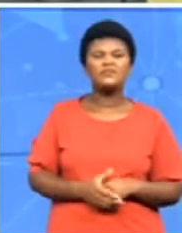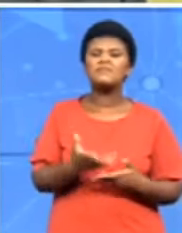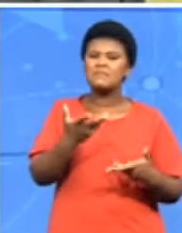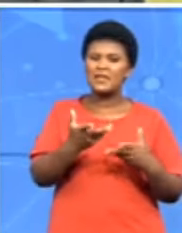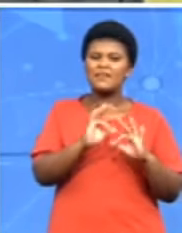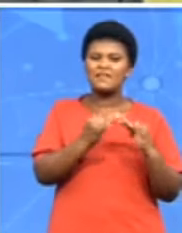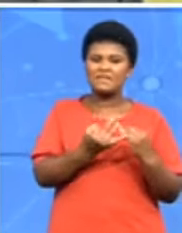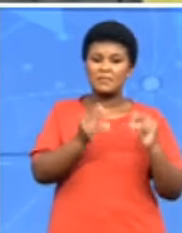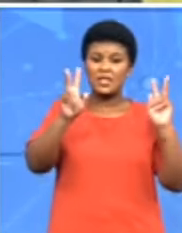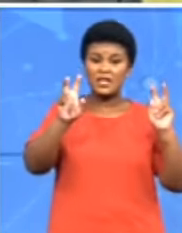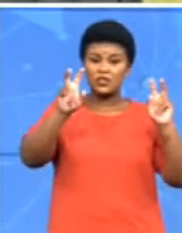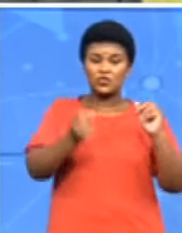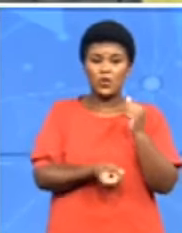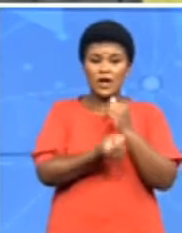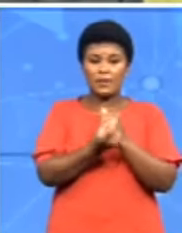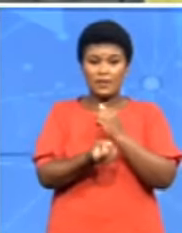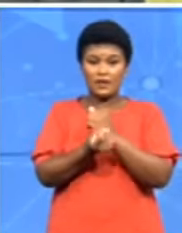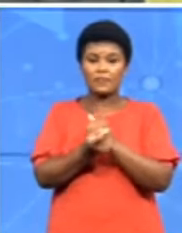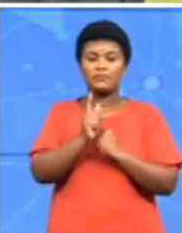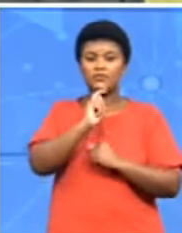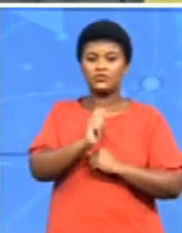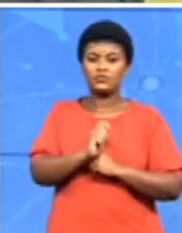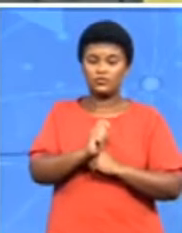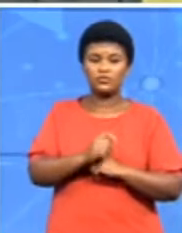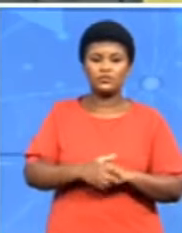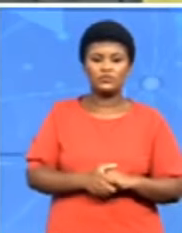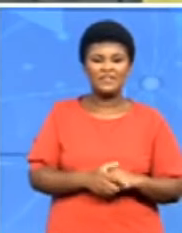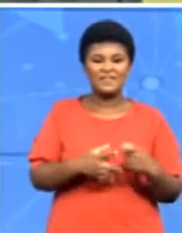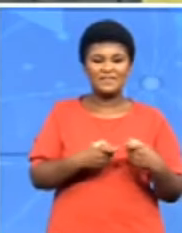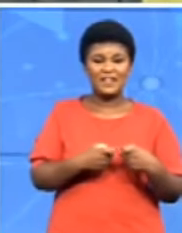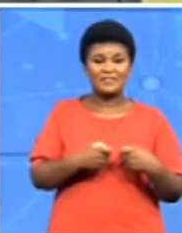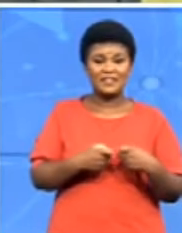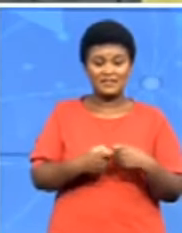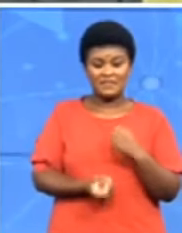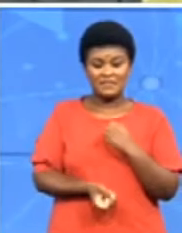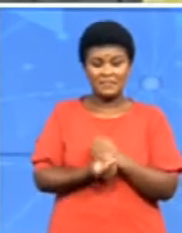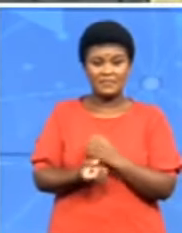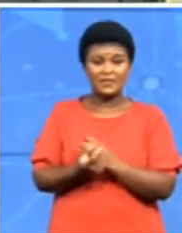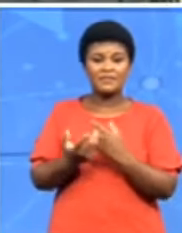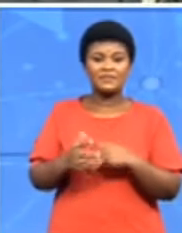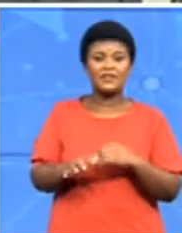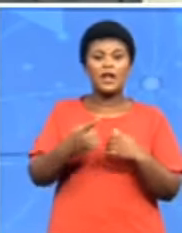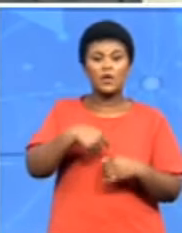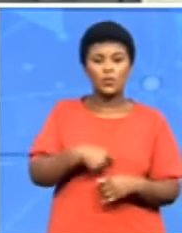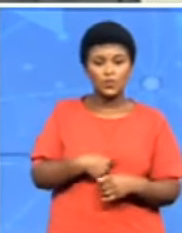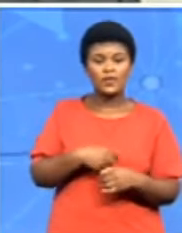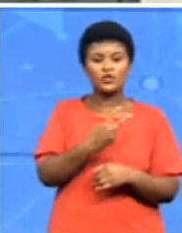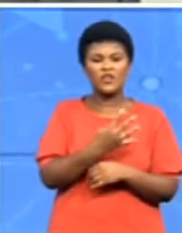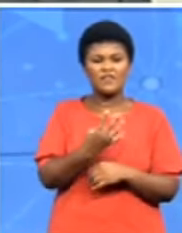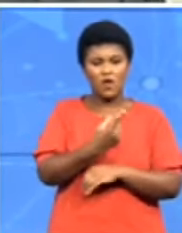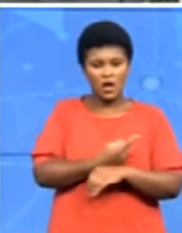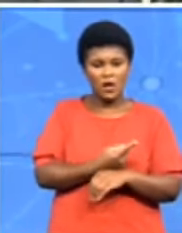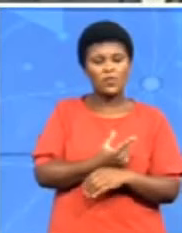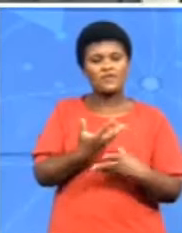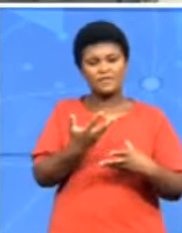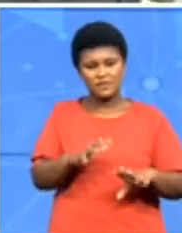handled. I'm happy that police have acted swiftly within 24 hours. They've managed to actually detect